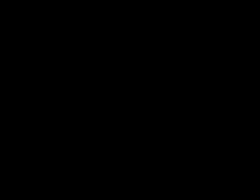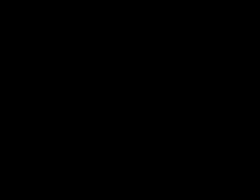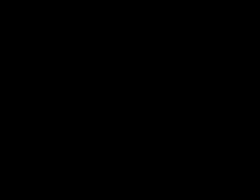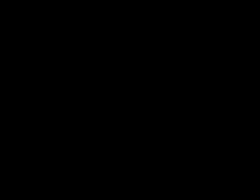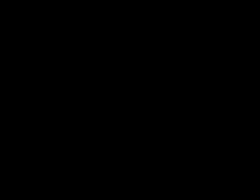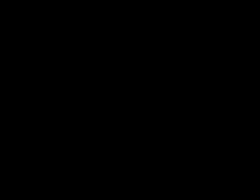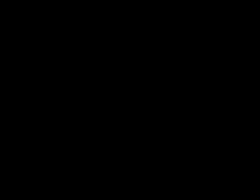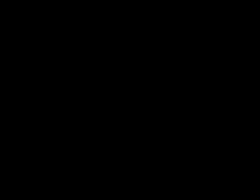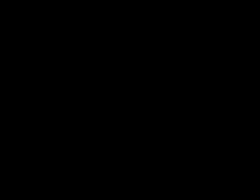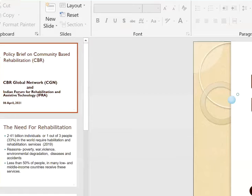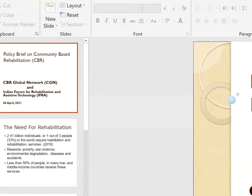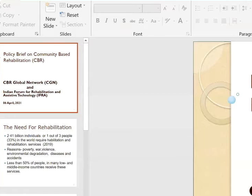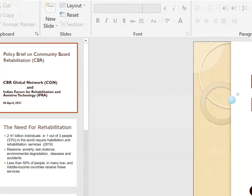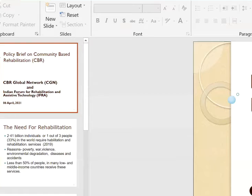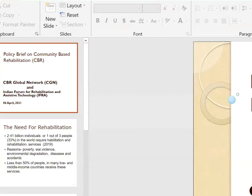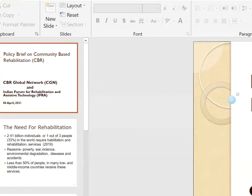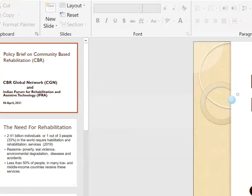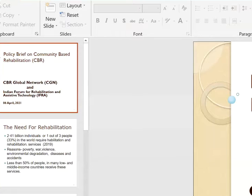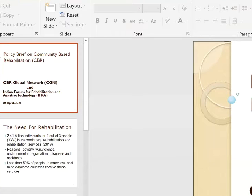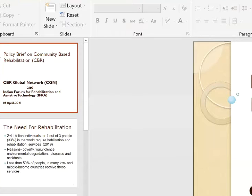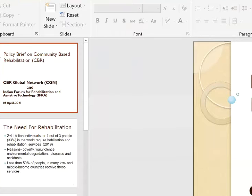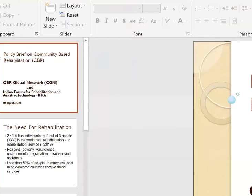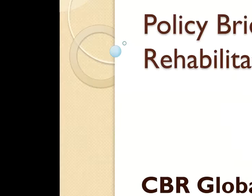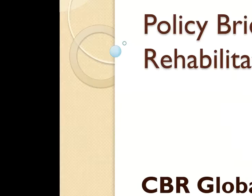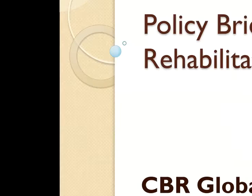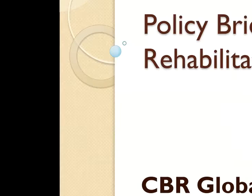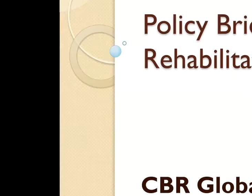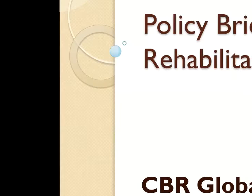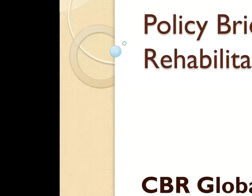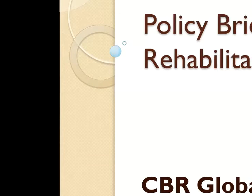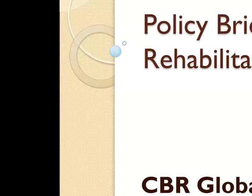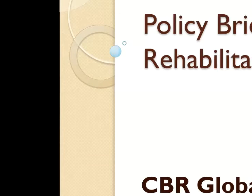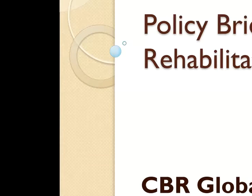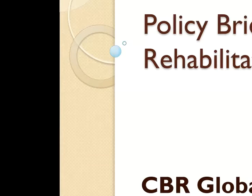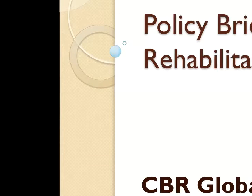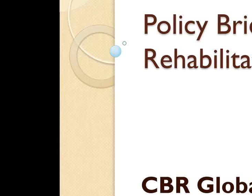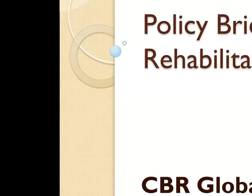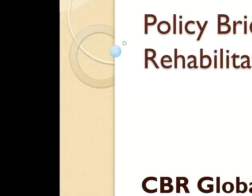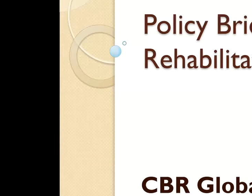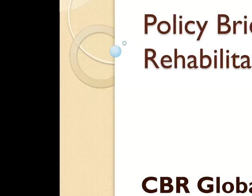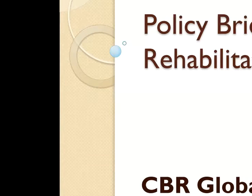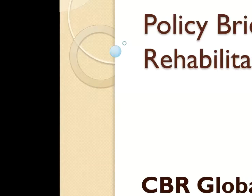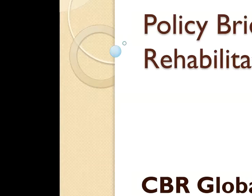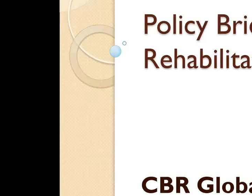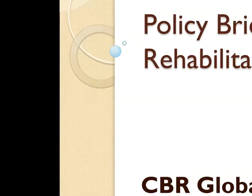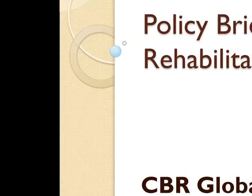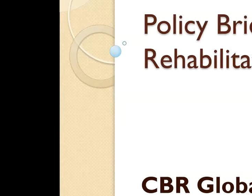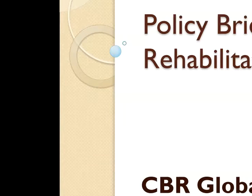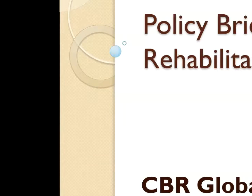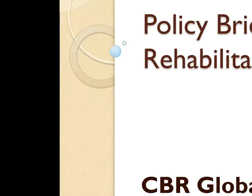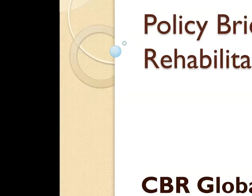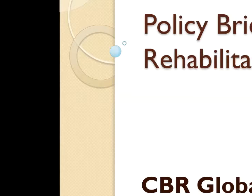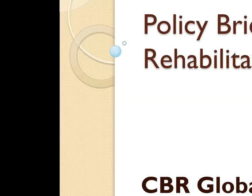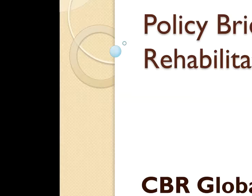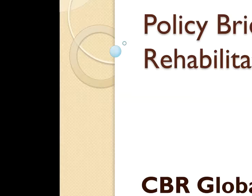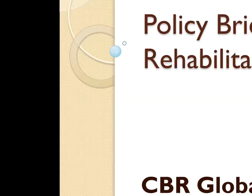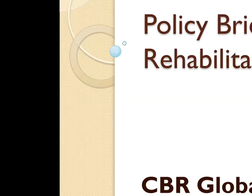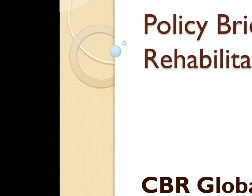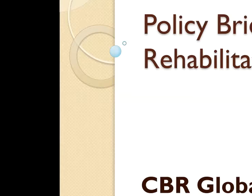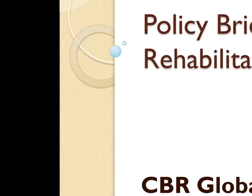As you are aware, the policy brief has been received already. It was emailed, a copy